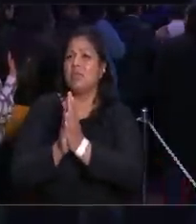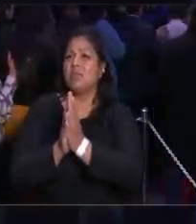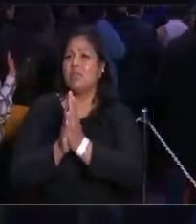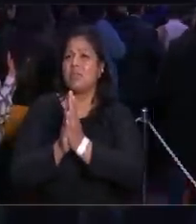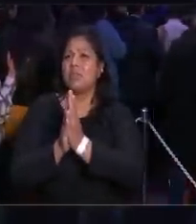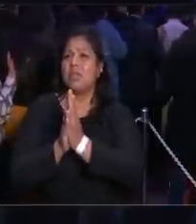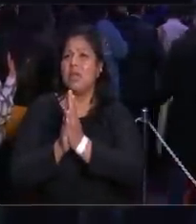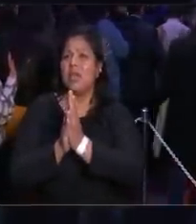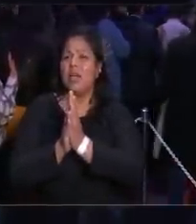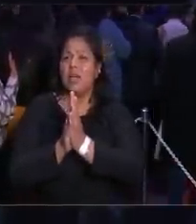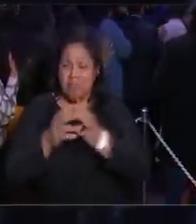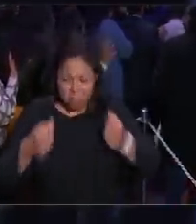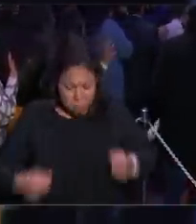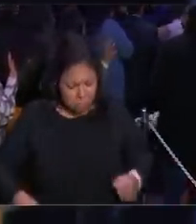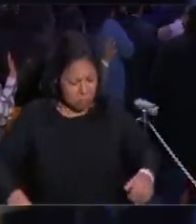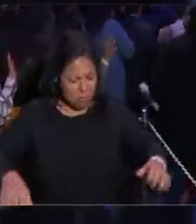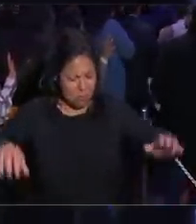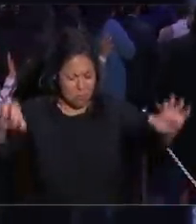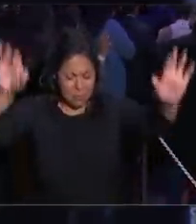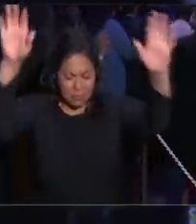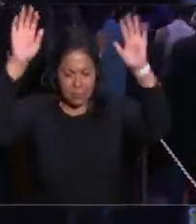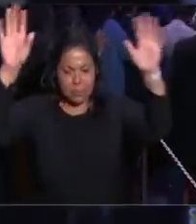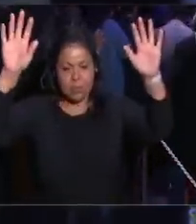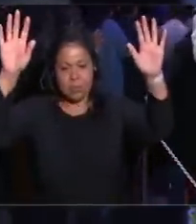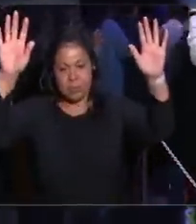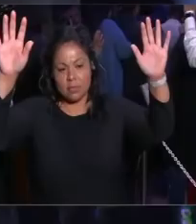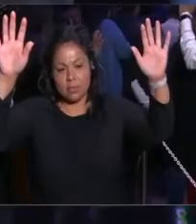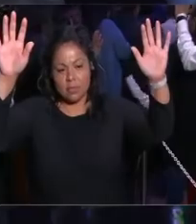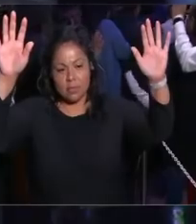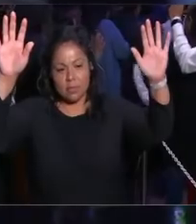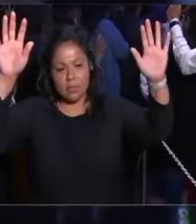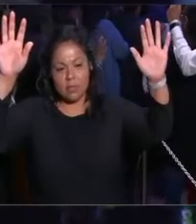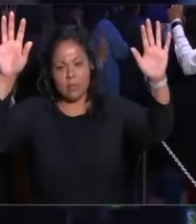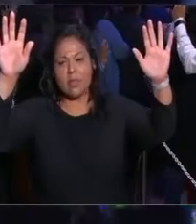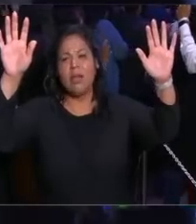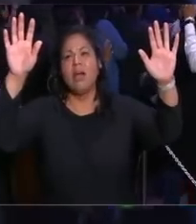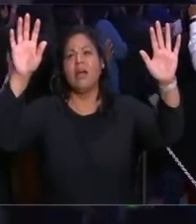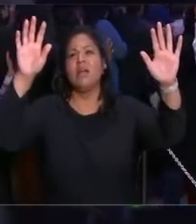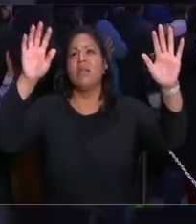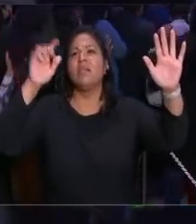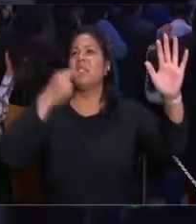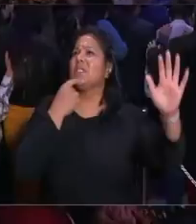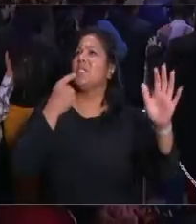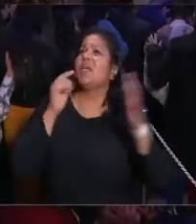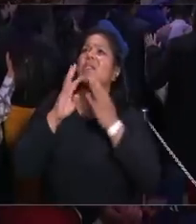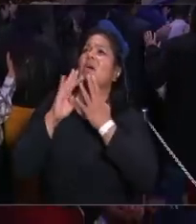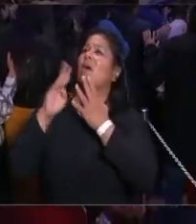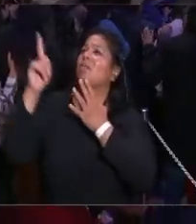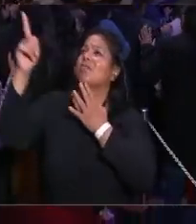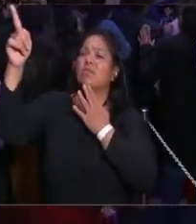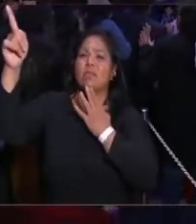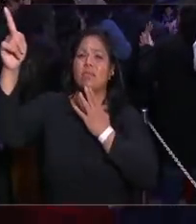oración. Put your hands up. Levanta tus manos. Talk to the Lord right now.